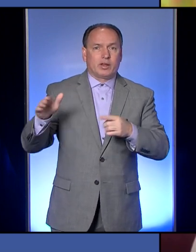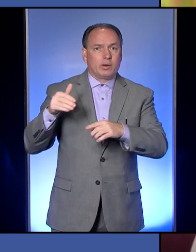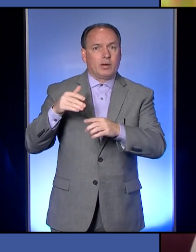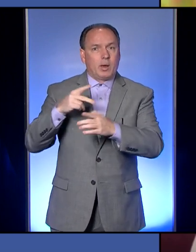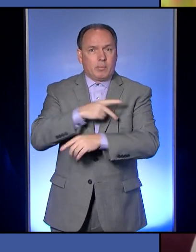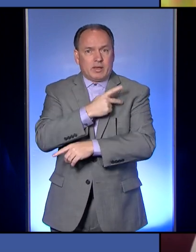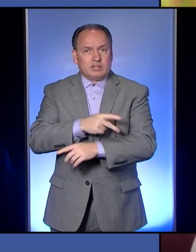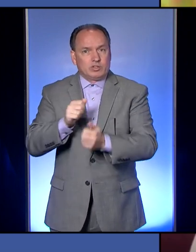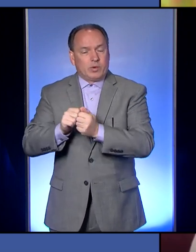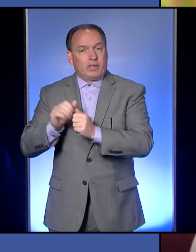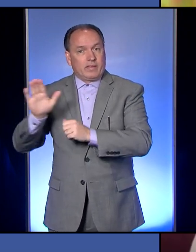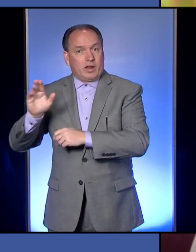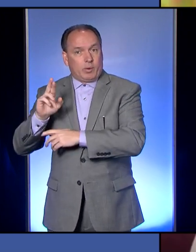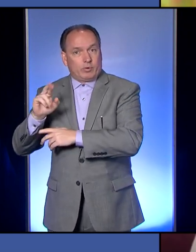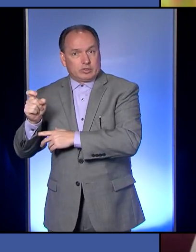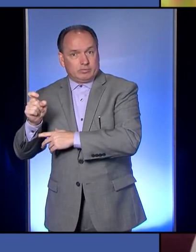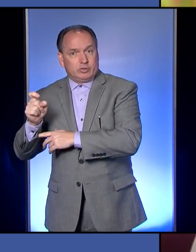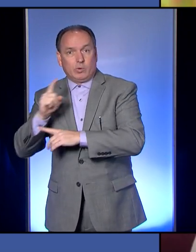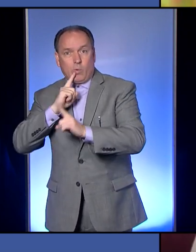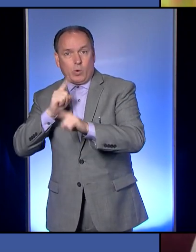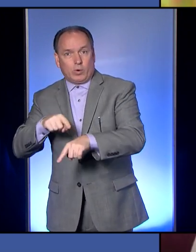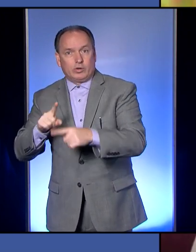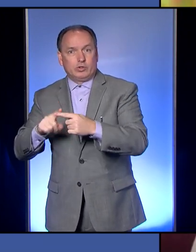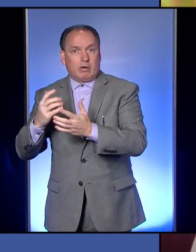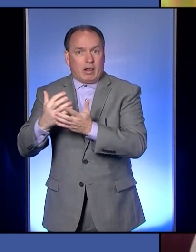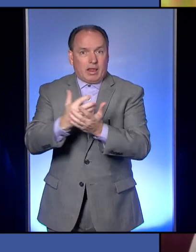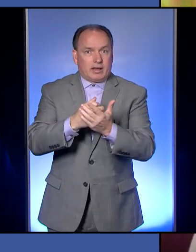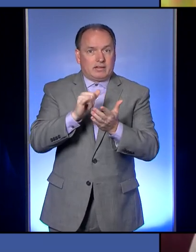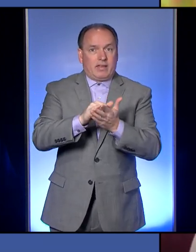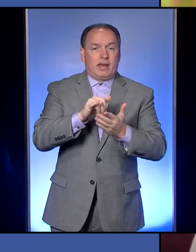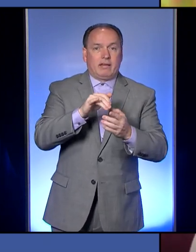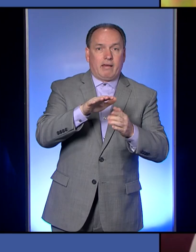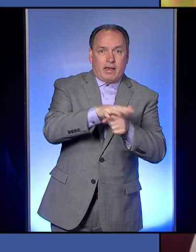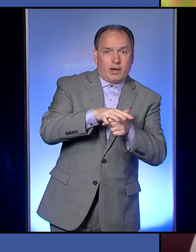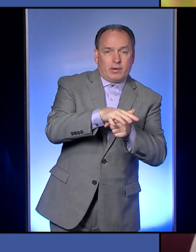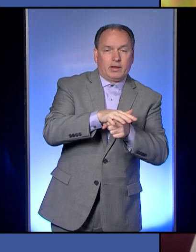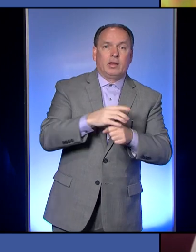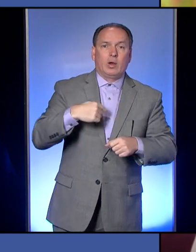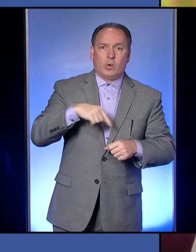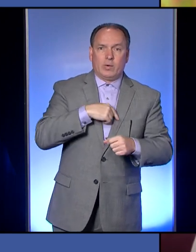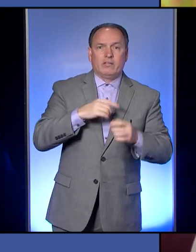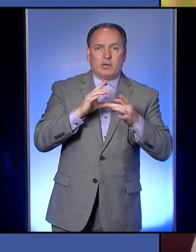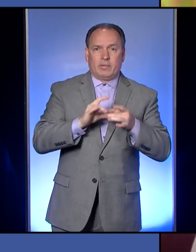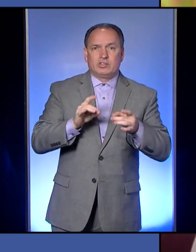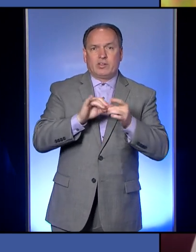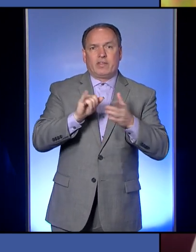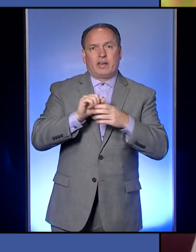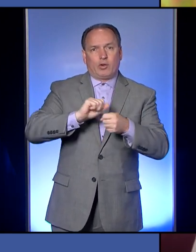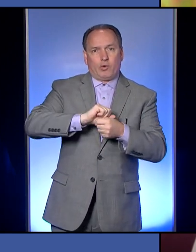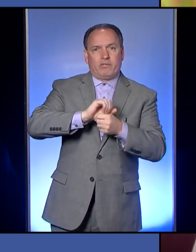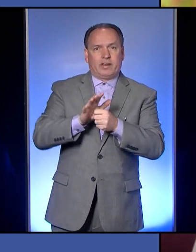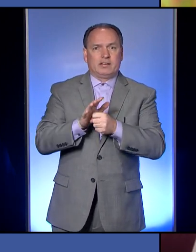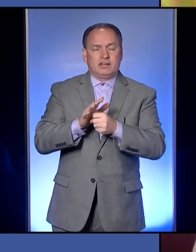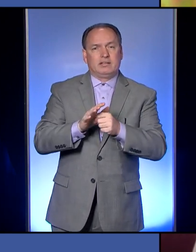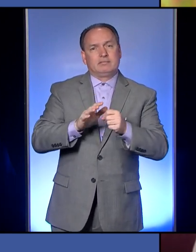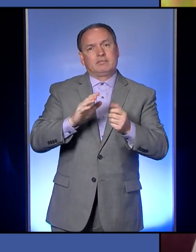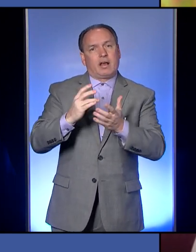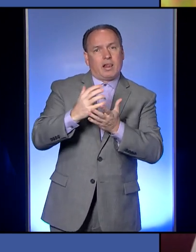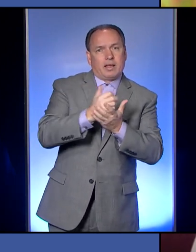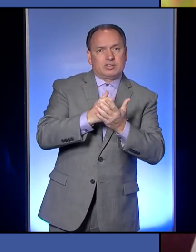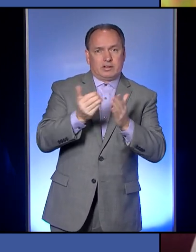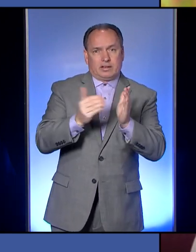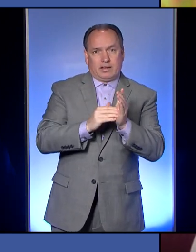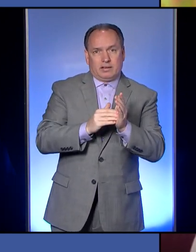a physician order to get collected in this area. We've mentioned that COVID-19 specimen collection, again,